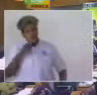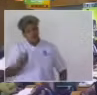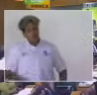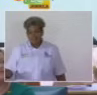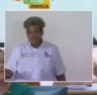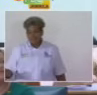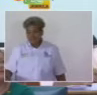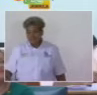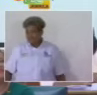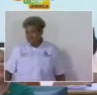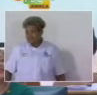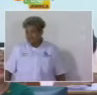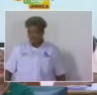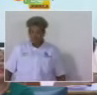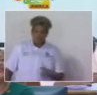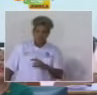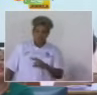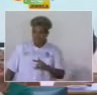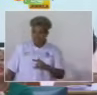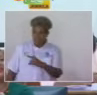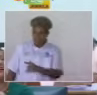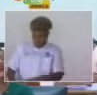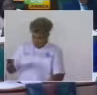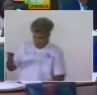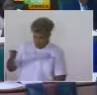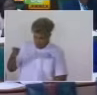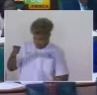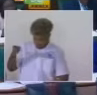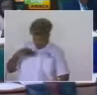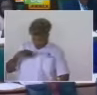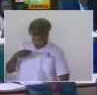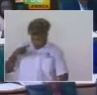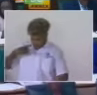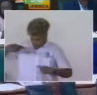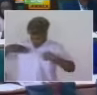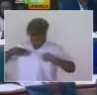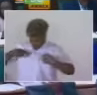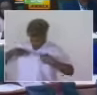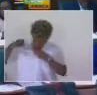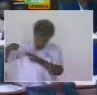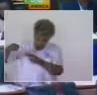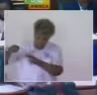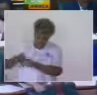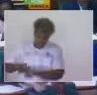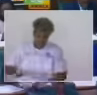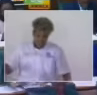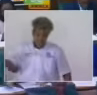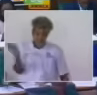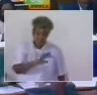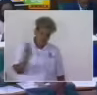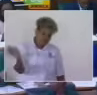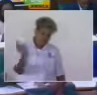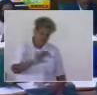number of projects that others could only dream of. If you have a good idea,